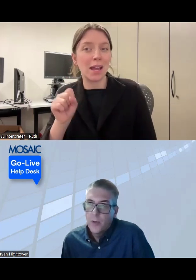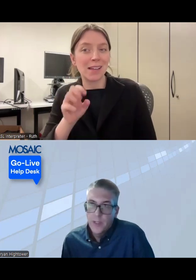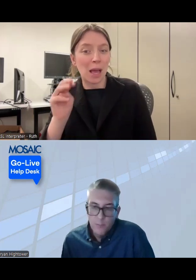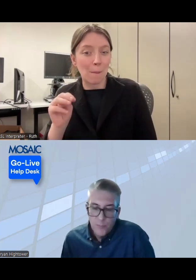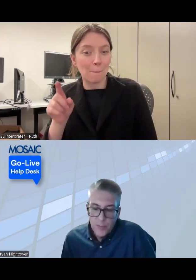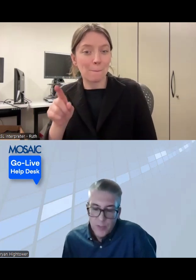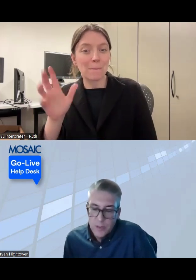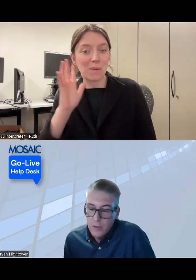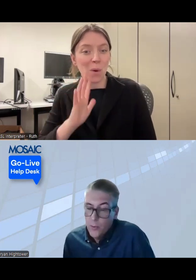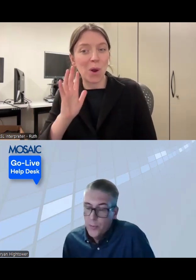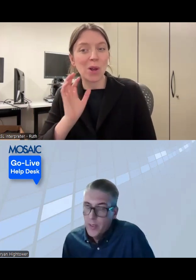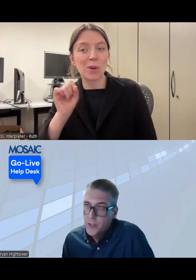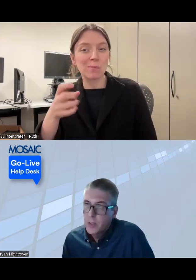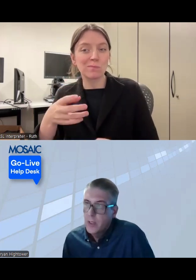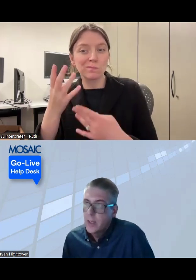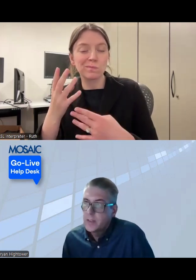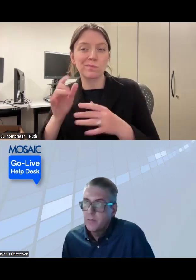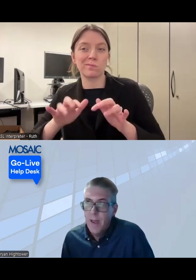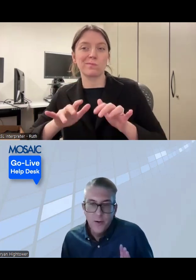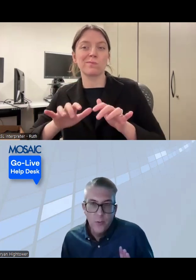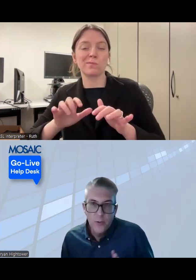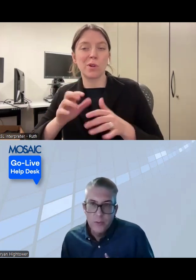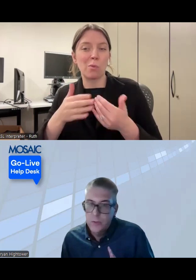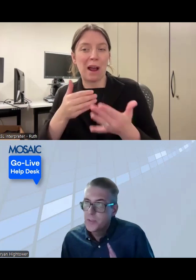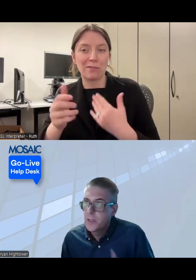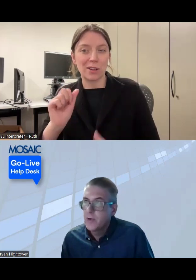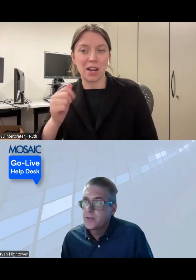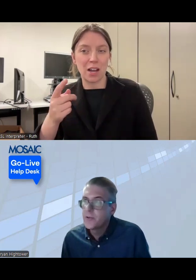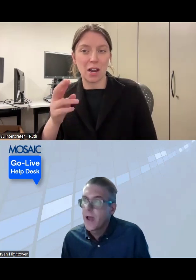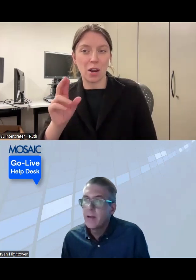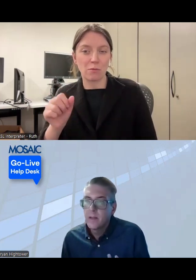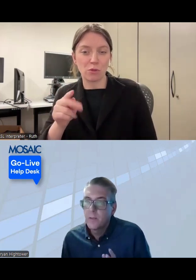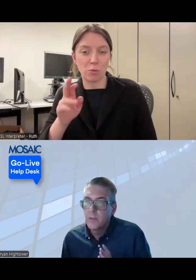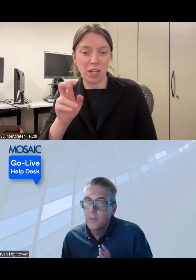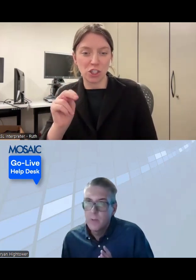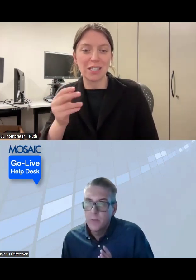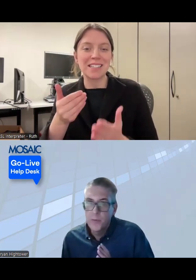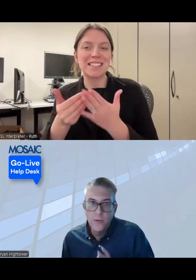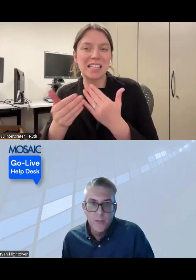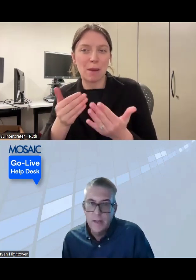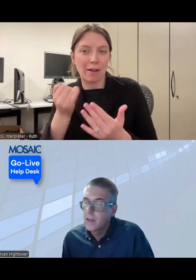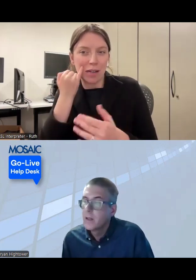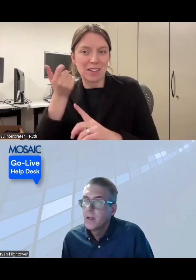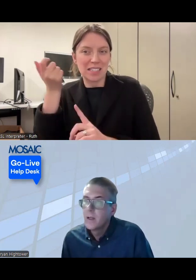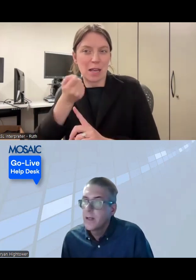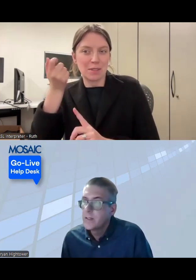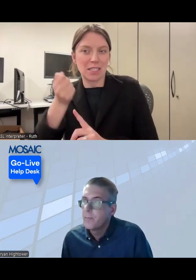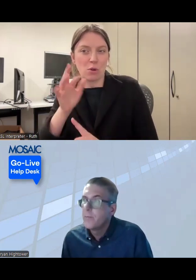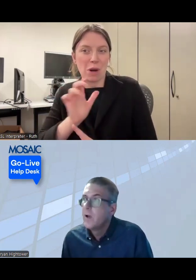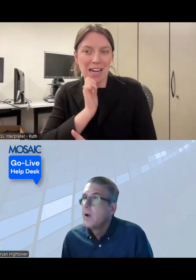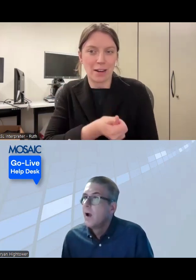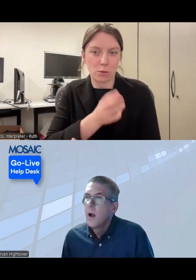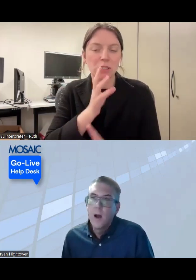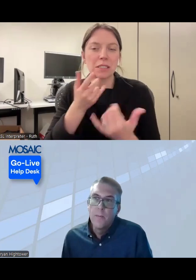to go in and punch in an appropriation, and it didn't matter whether it was subsidiarized or not. It would produce data in